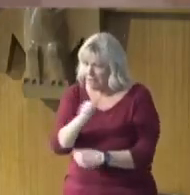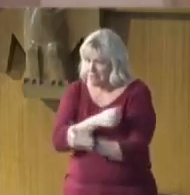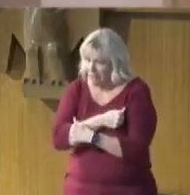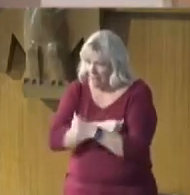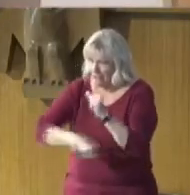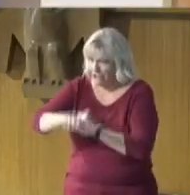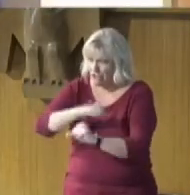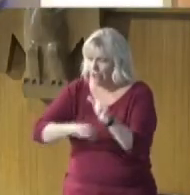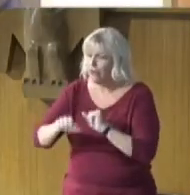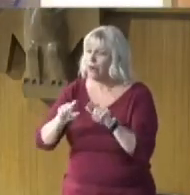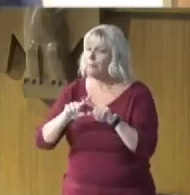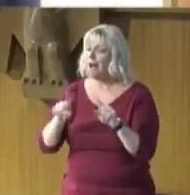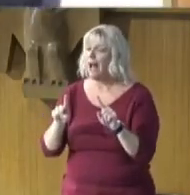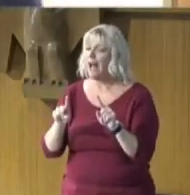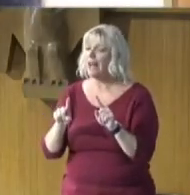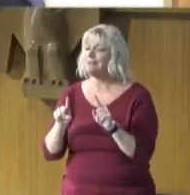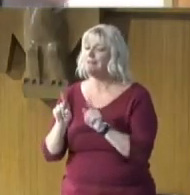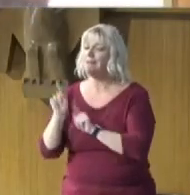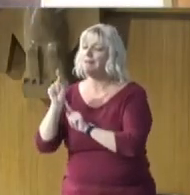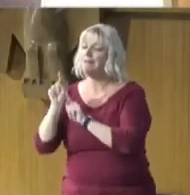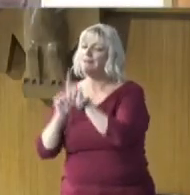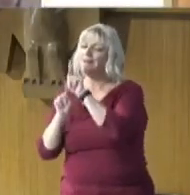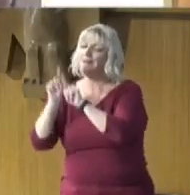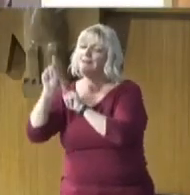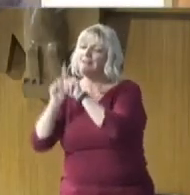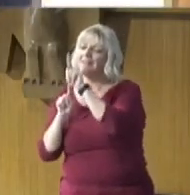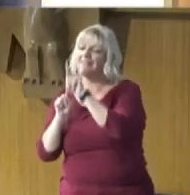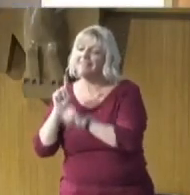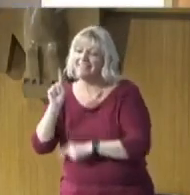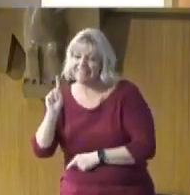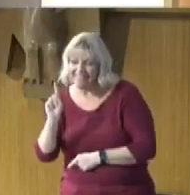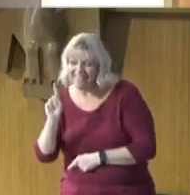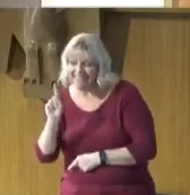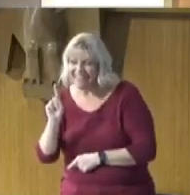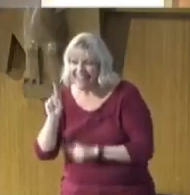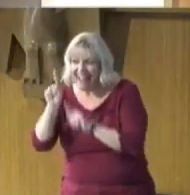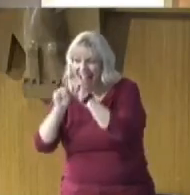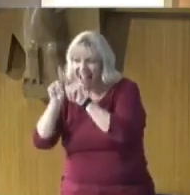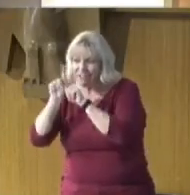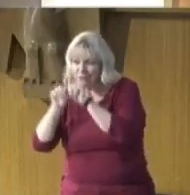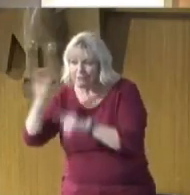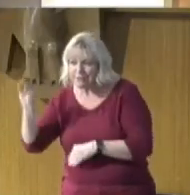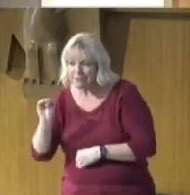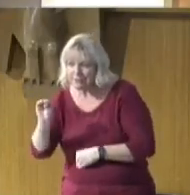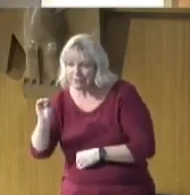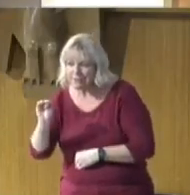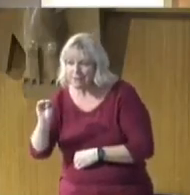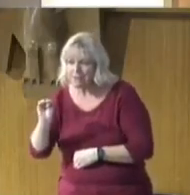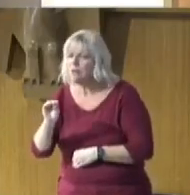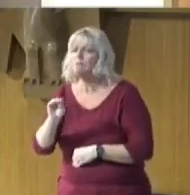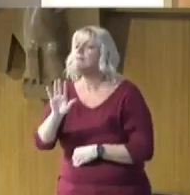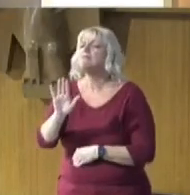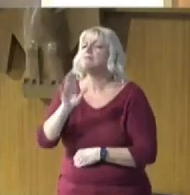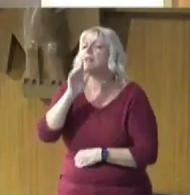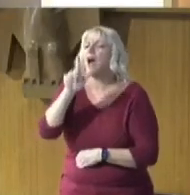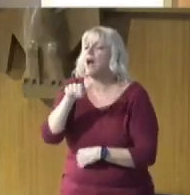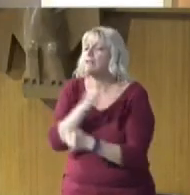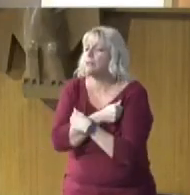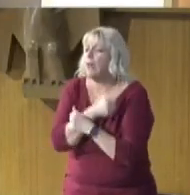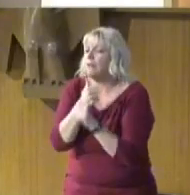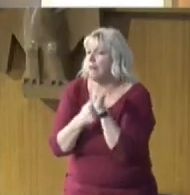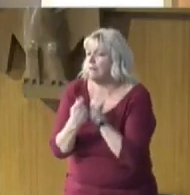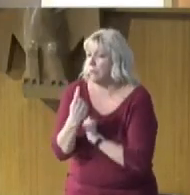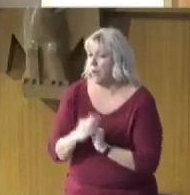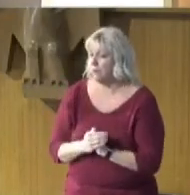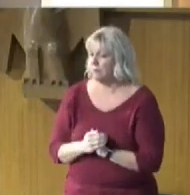is an asterisk on that commandment. There is an asterisk that you don't have to love everyone,